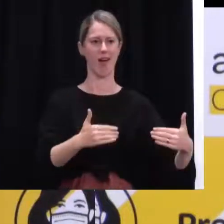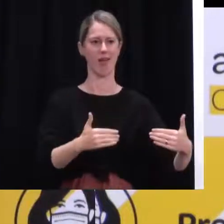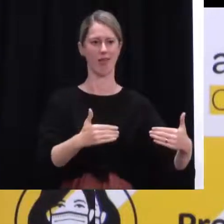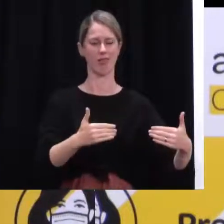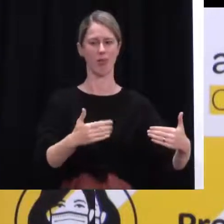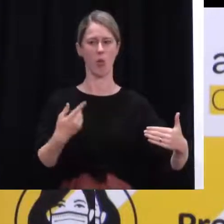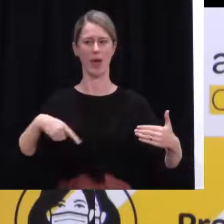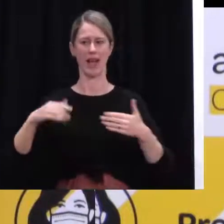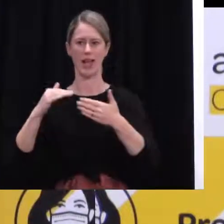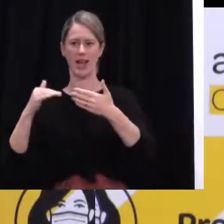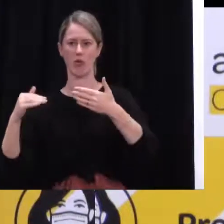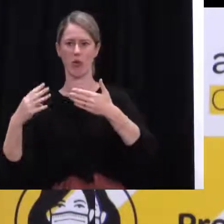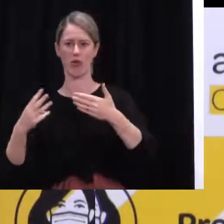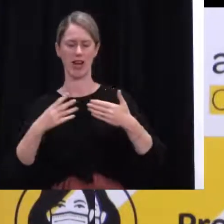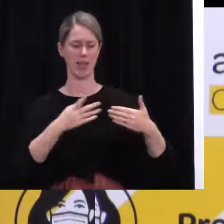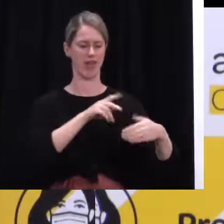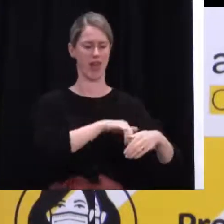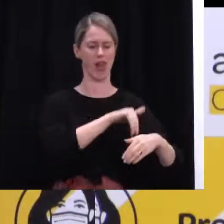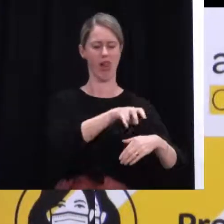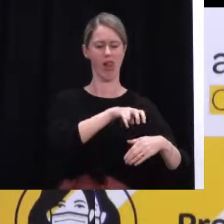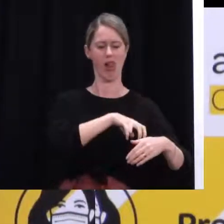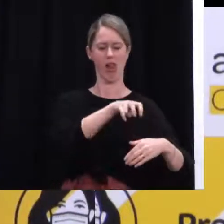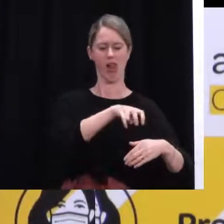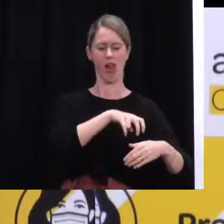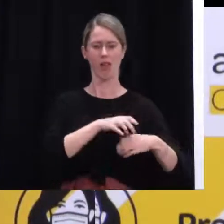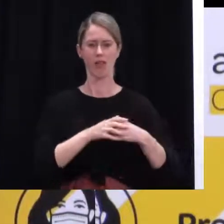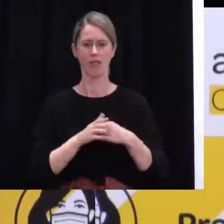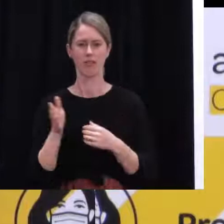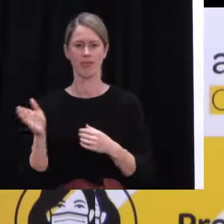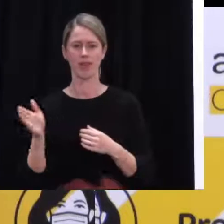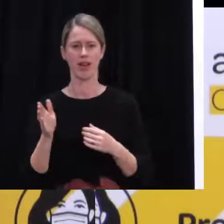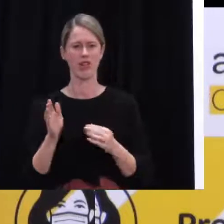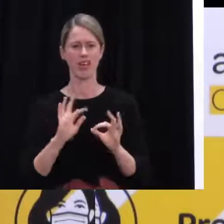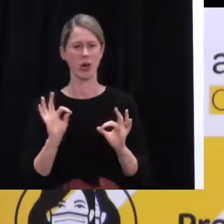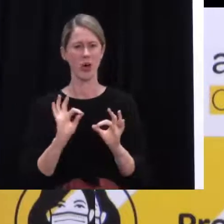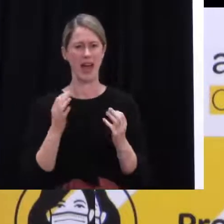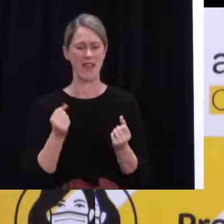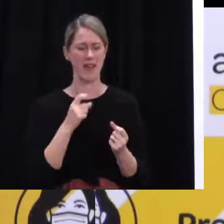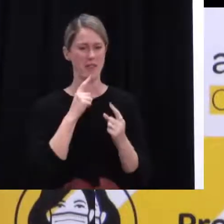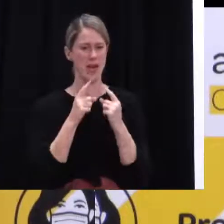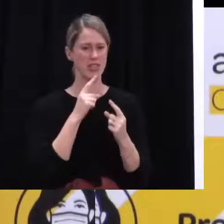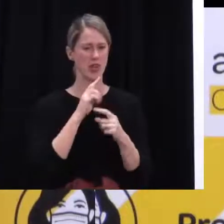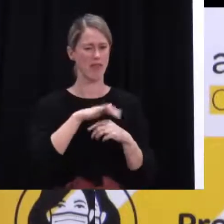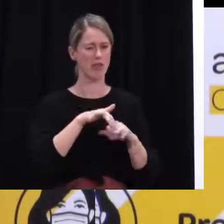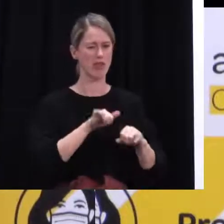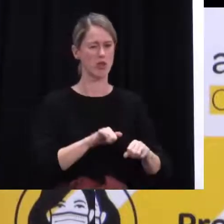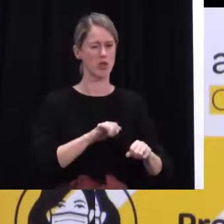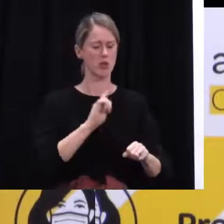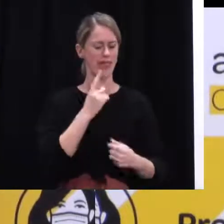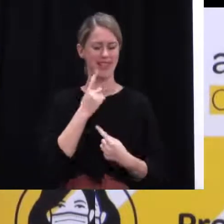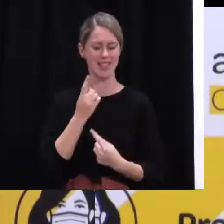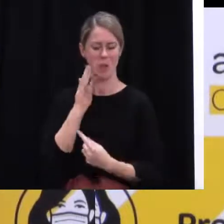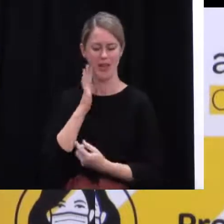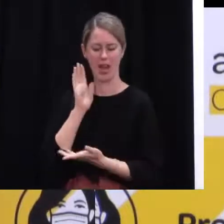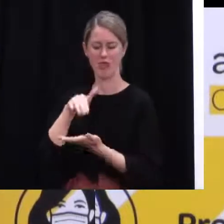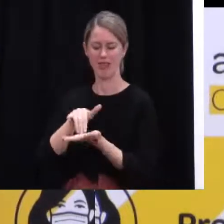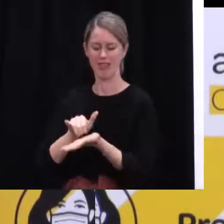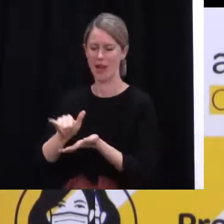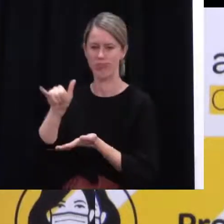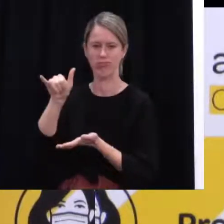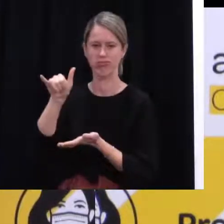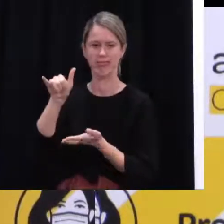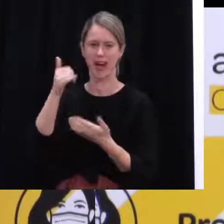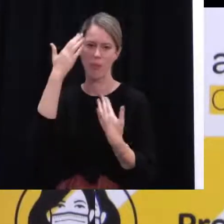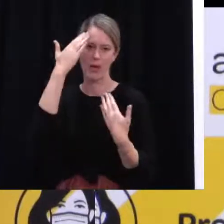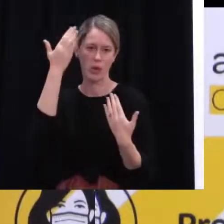and hopefully coming down further? Look, at this point I don't have information about what information they supplied when they went to the airport in order to be able to get on a plane and